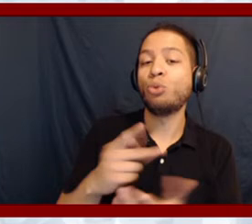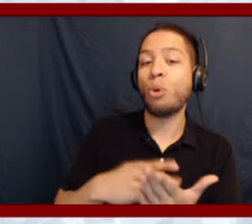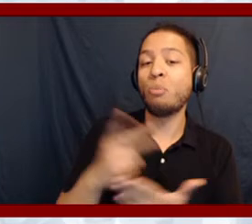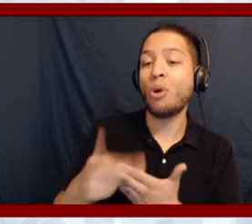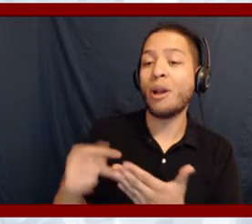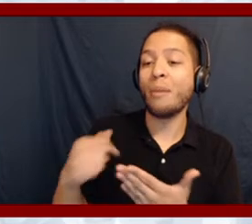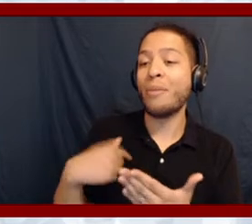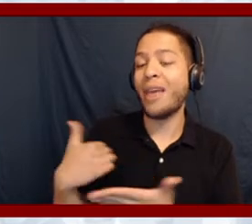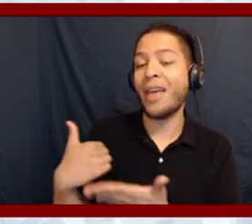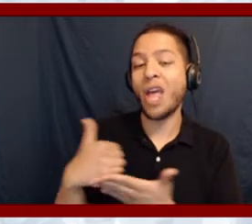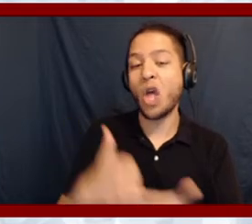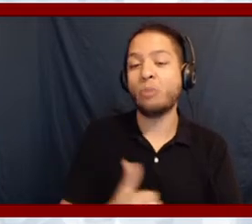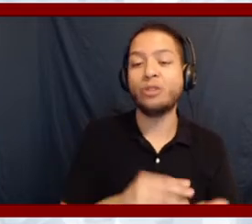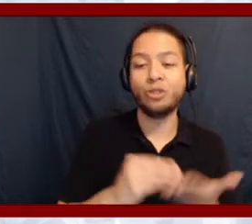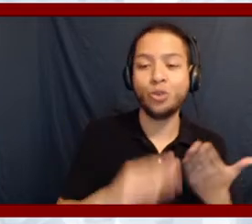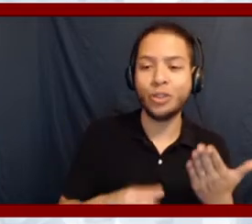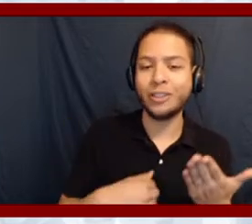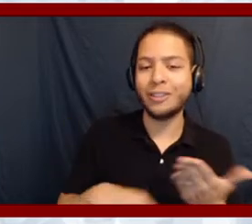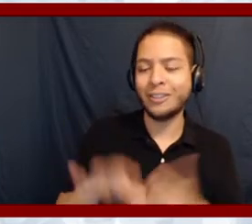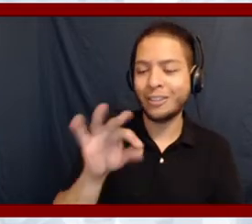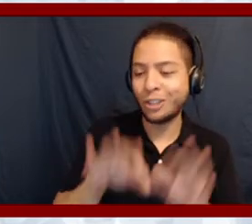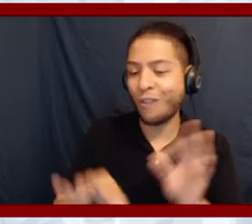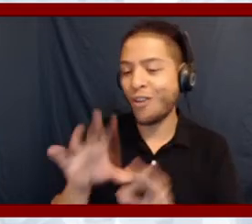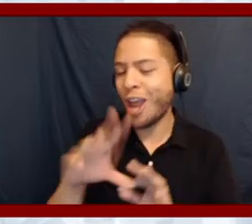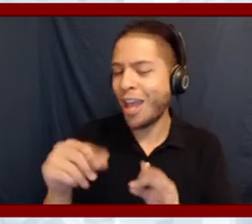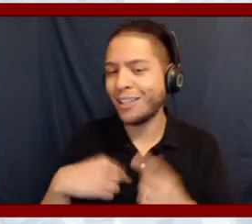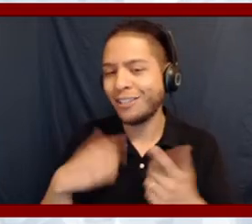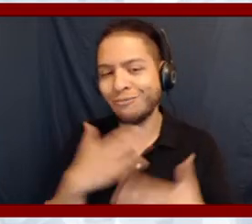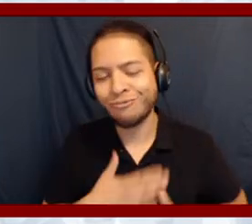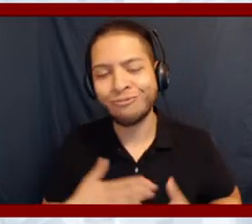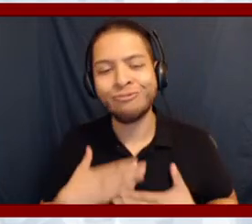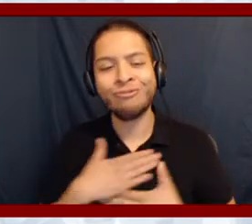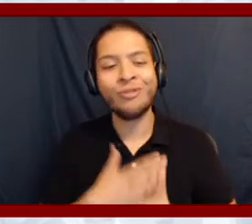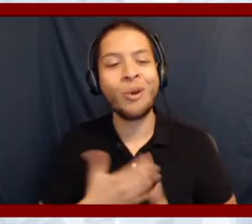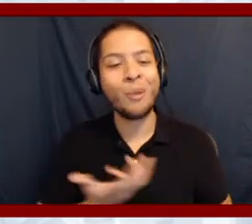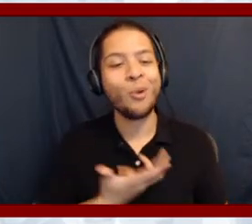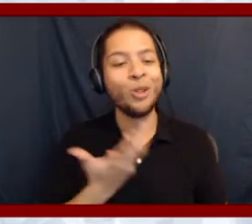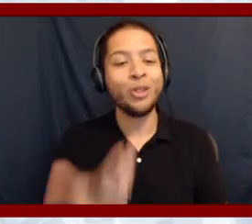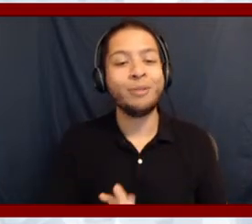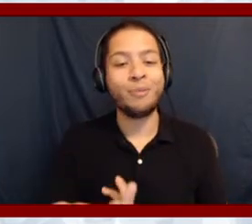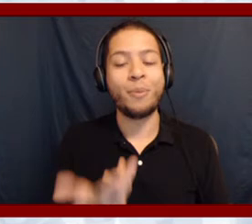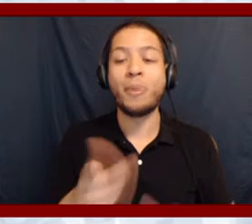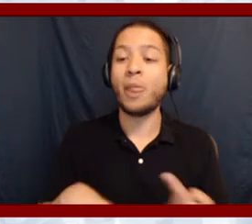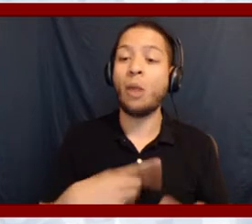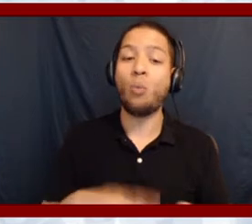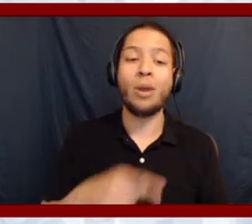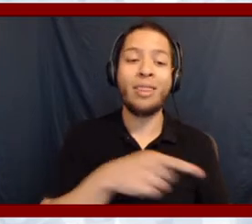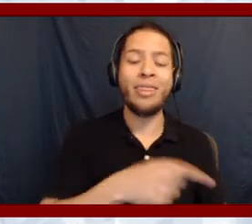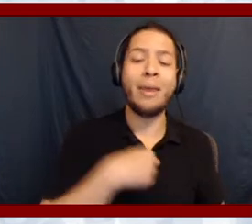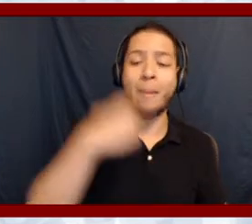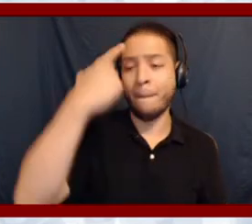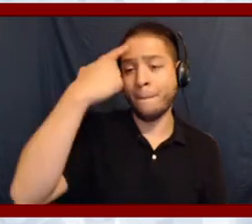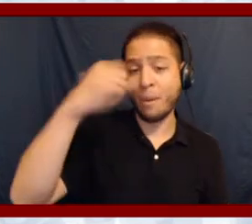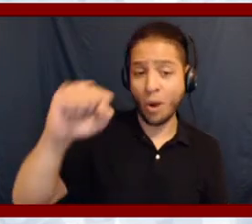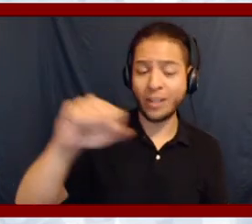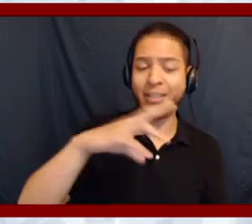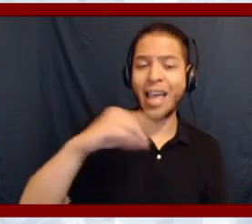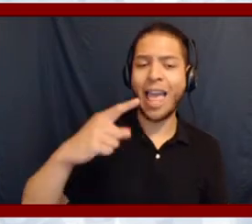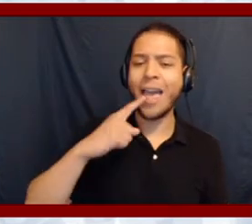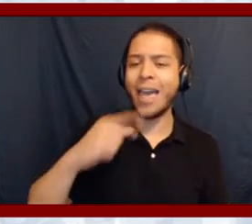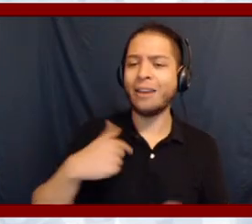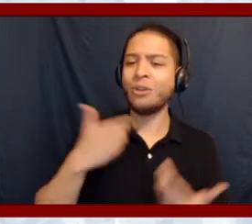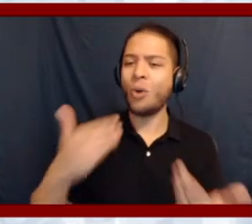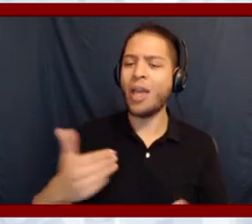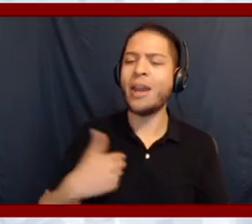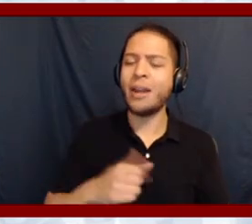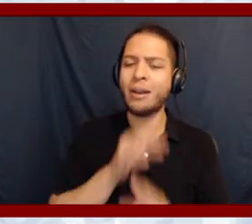celebrate poetry. By memorizing and reciting poems, students gain confidence and poise and develop an appreciation for